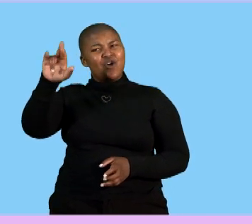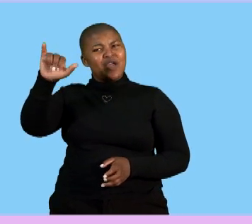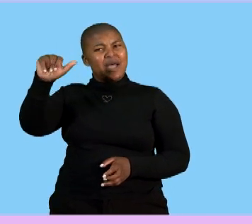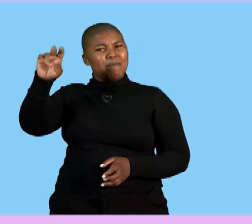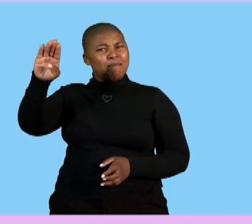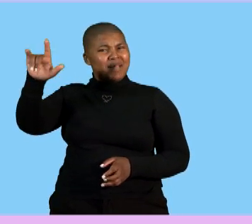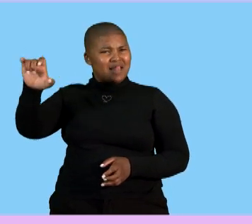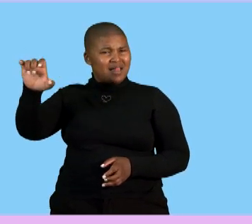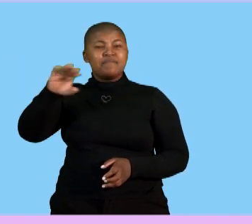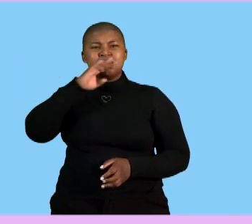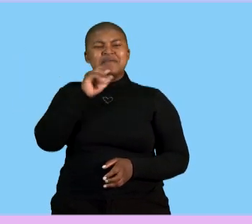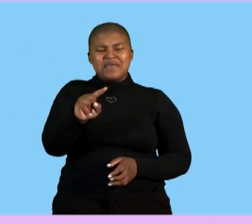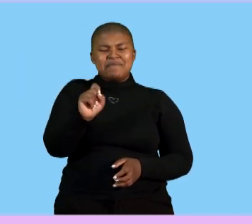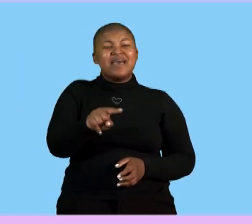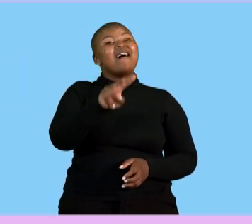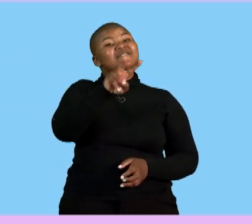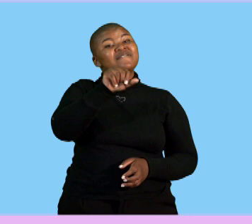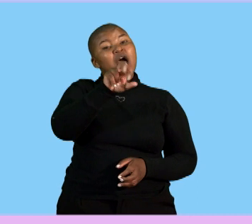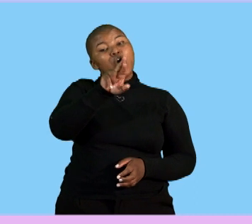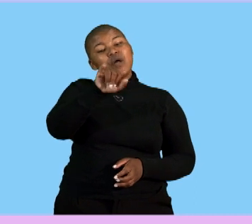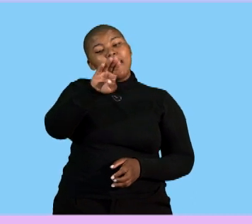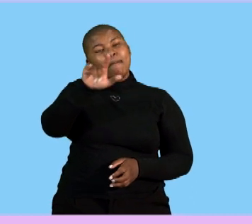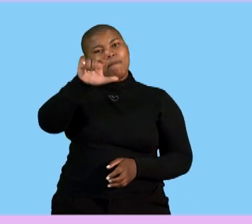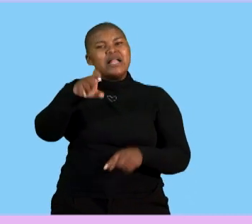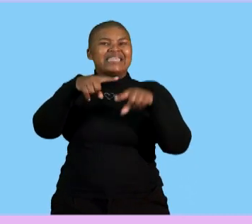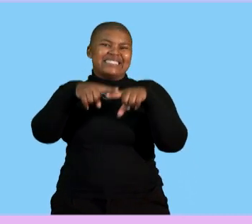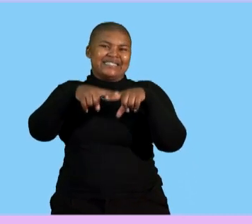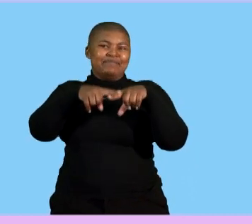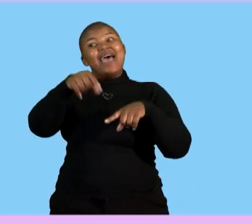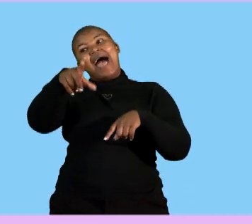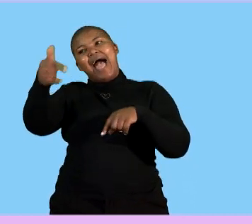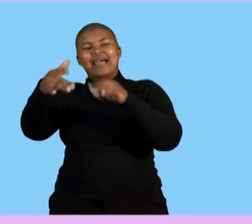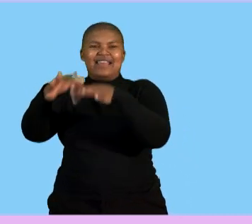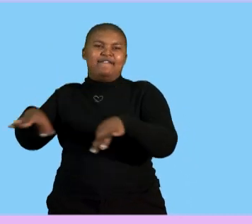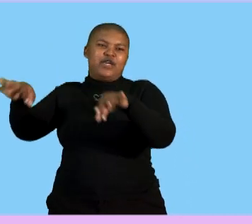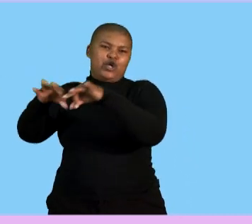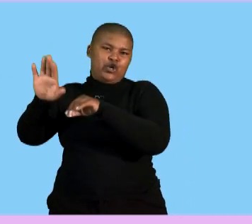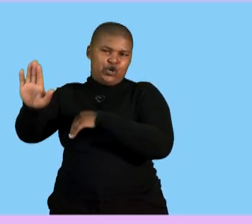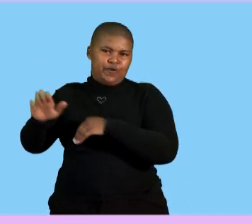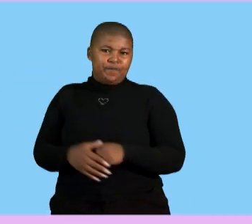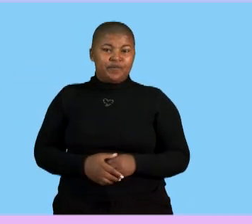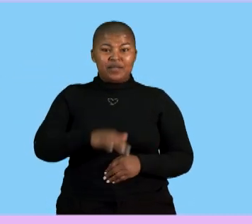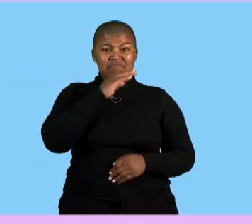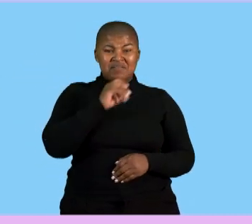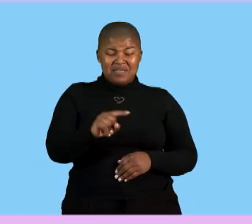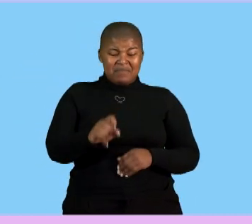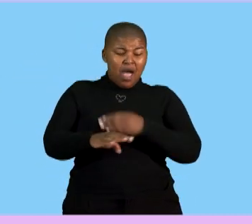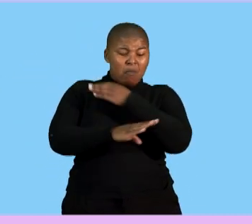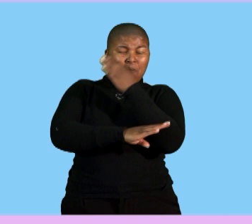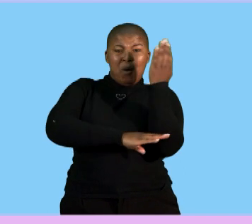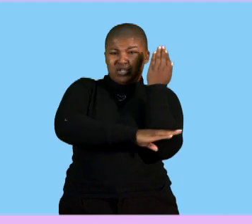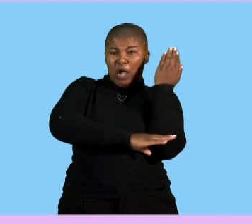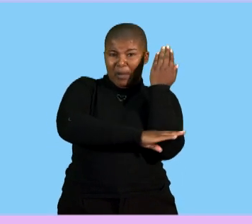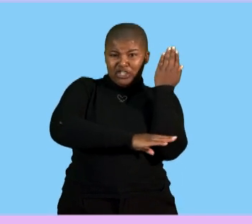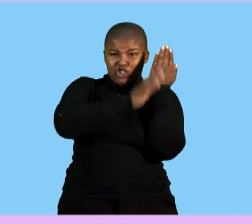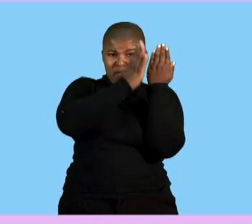on values of another. It is always the bottom part of the table when drawing a graph